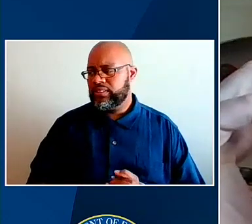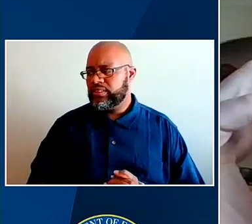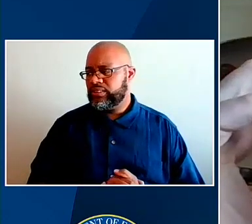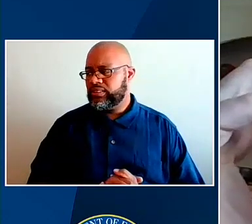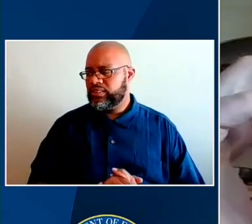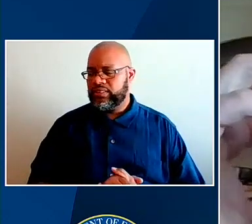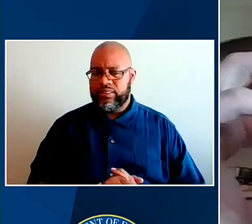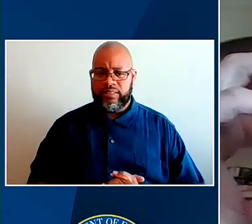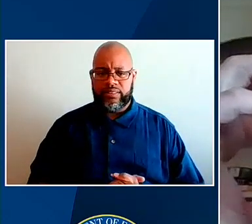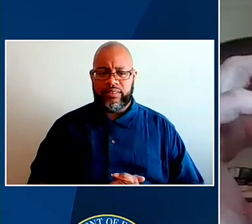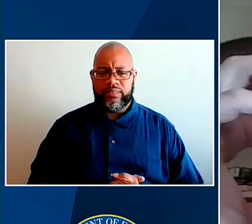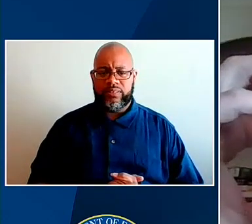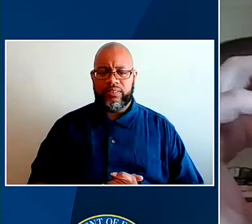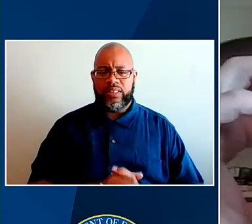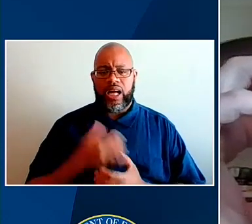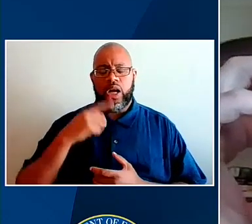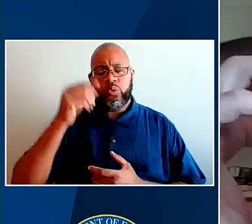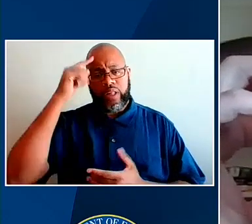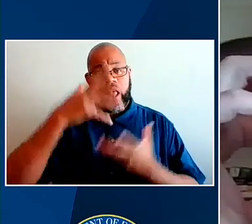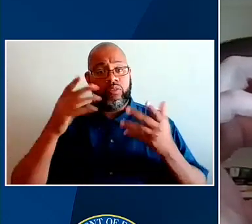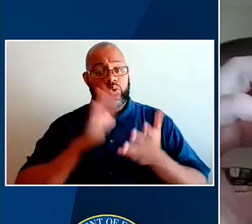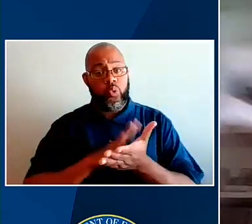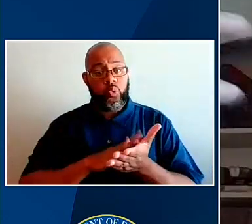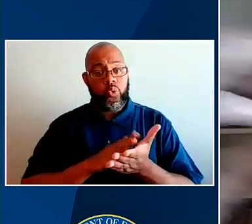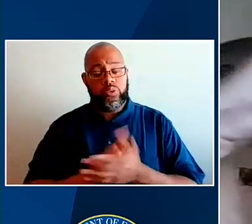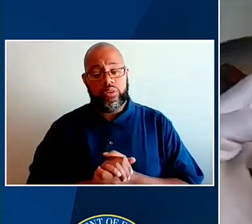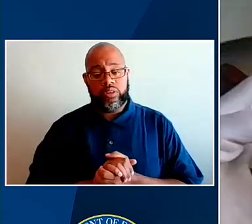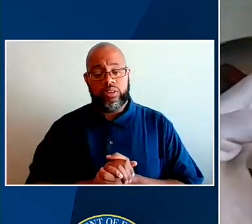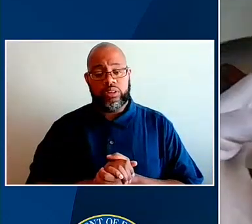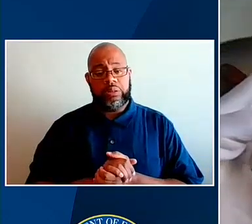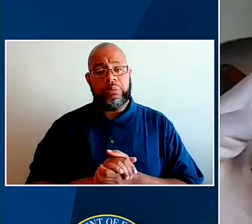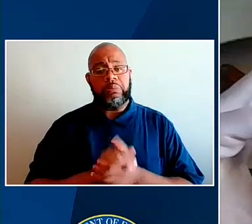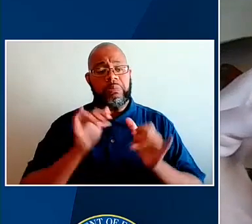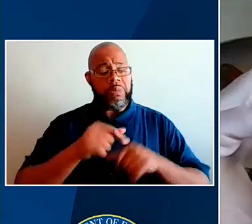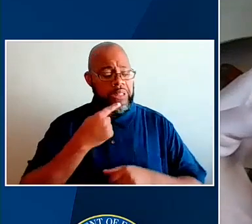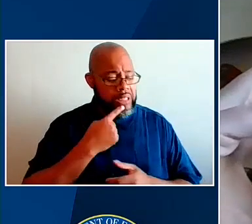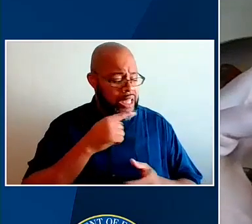in this circumstance. I do think law schools routinely, as Dave said,